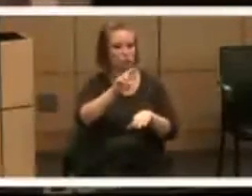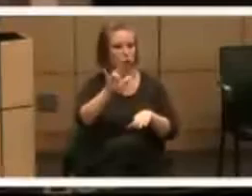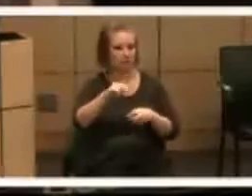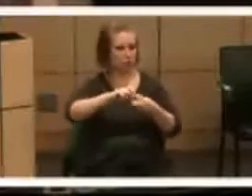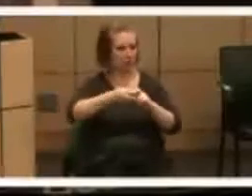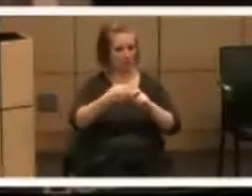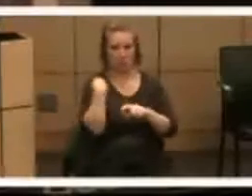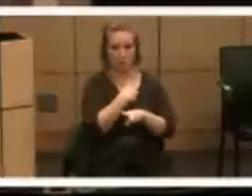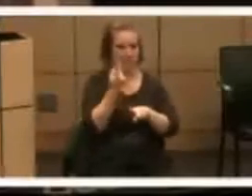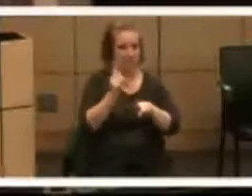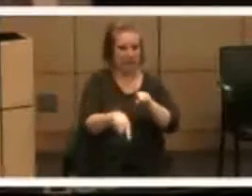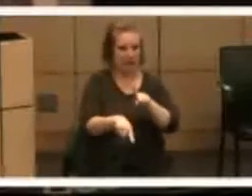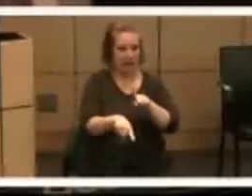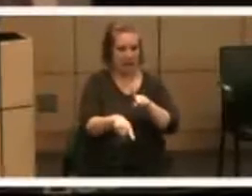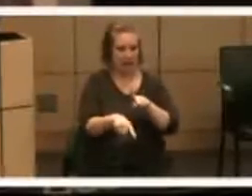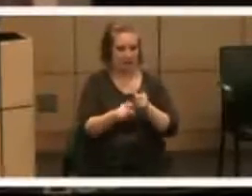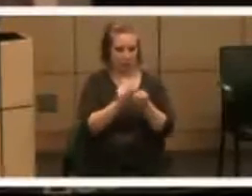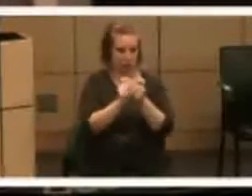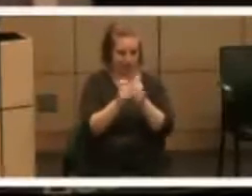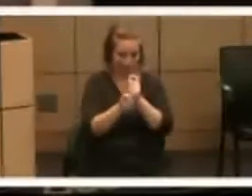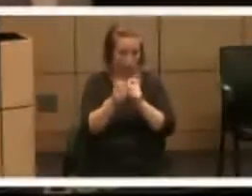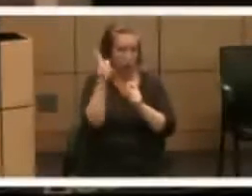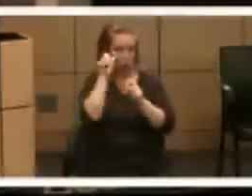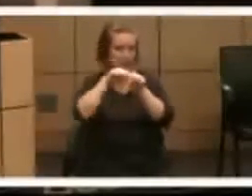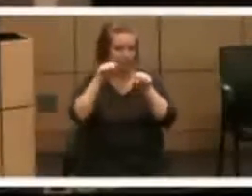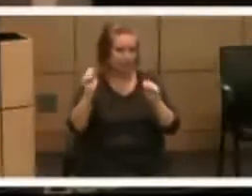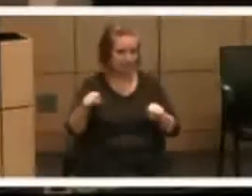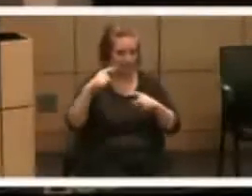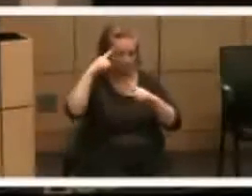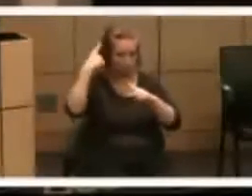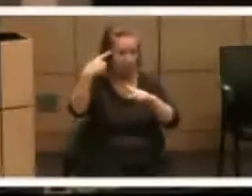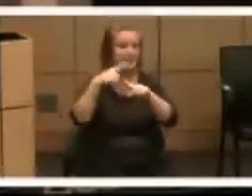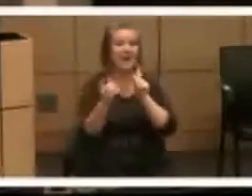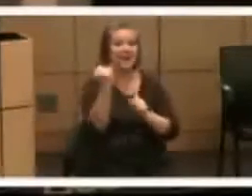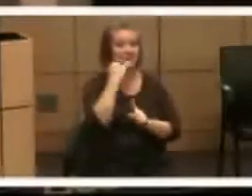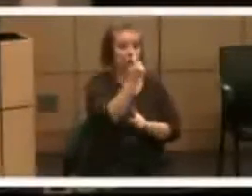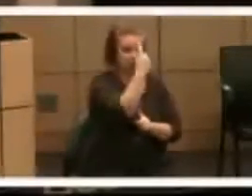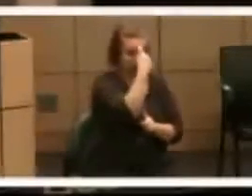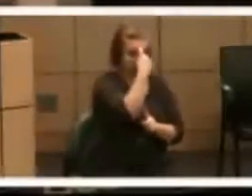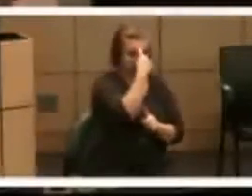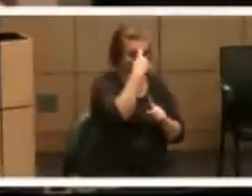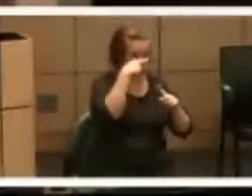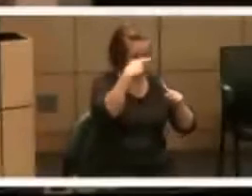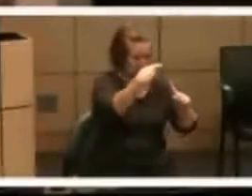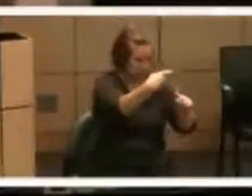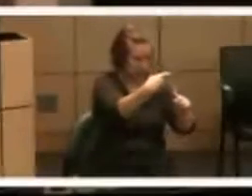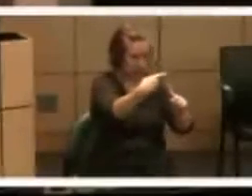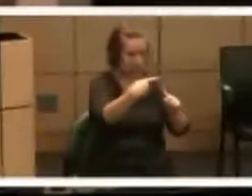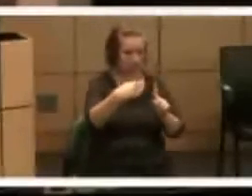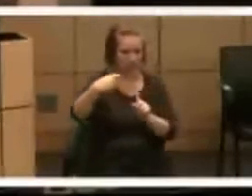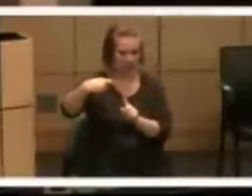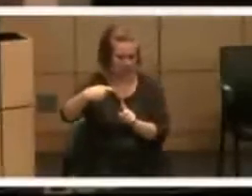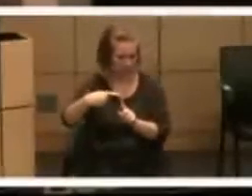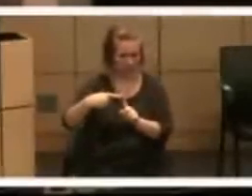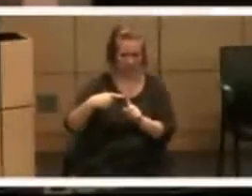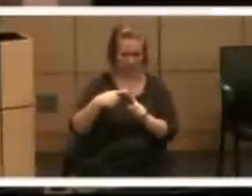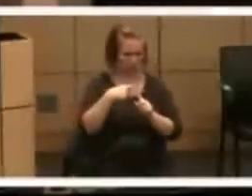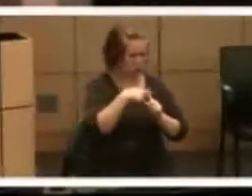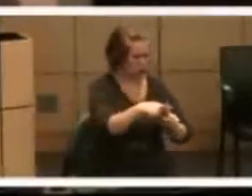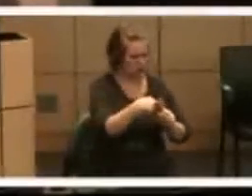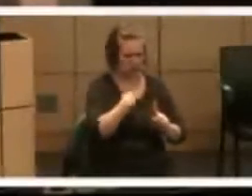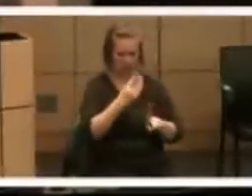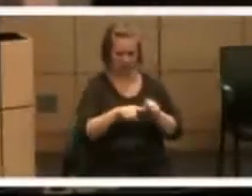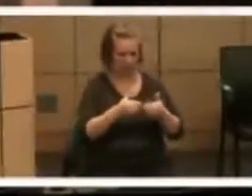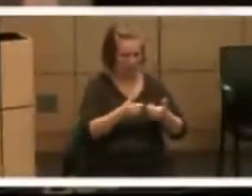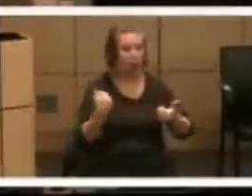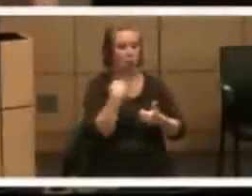right now to fix the encoding on the auditory system, but if it's a cognitive process, so I can't tell what a target is and a signal is, we have some really cool kind of